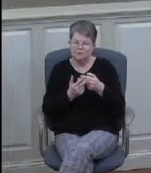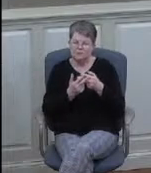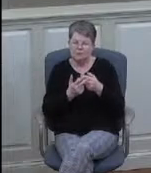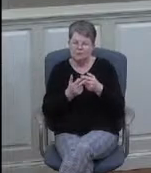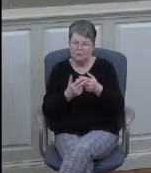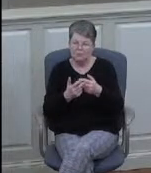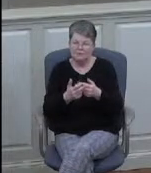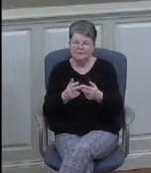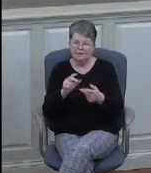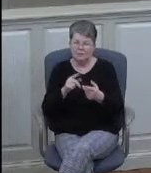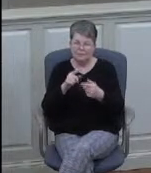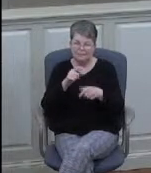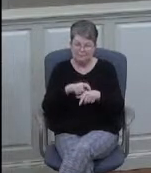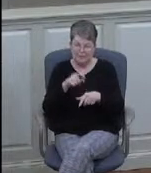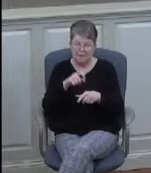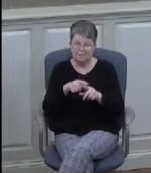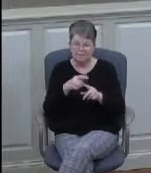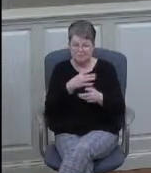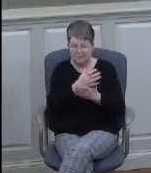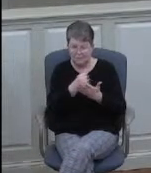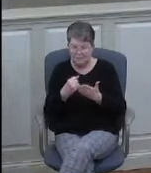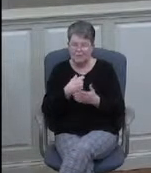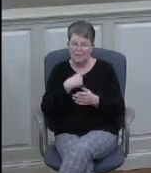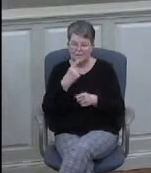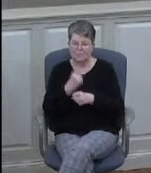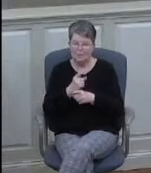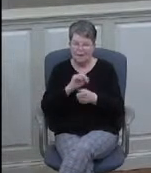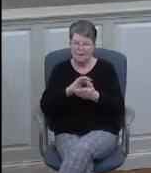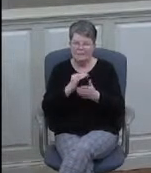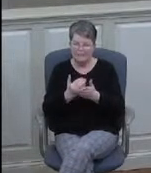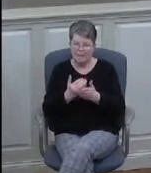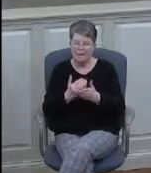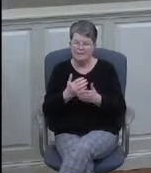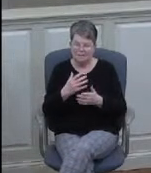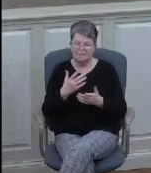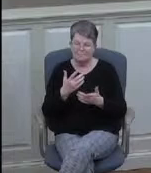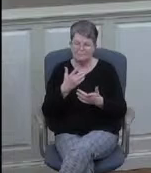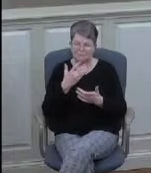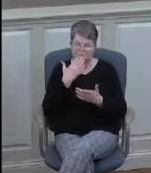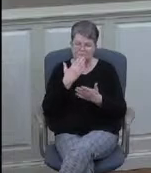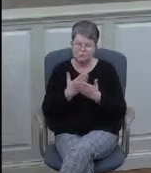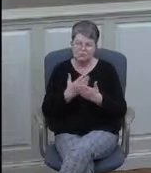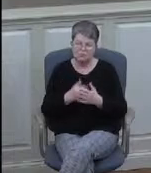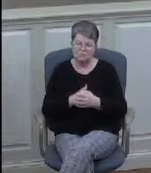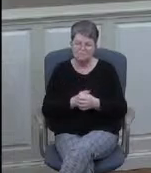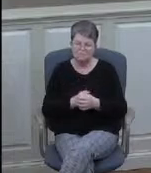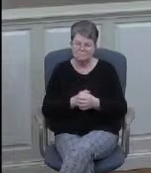when the time came to clear it out, we had the right amount to clear it out, and it went well.